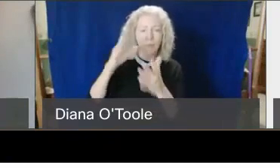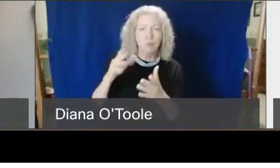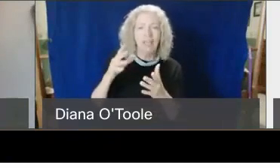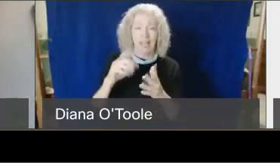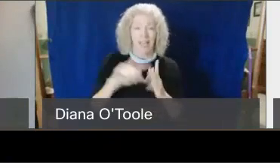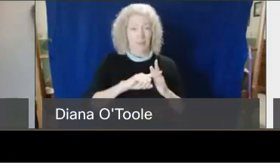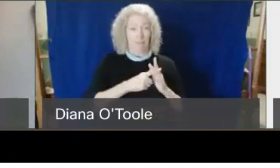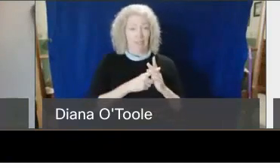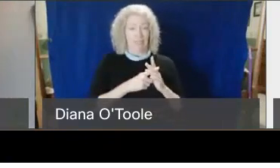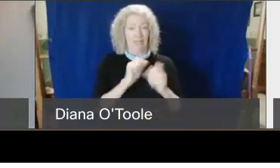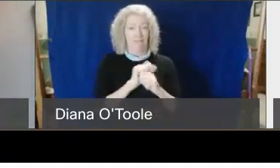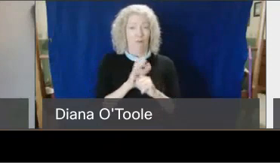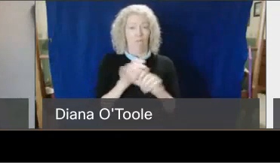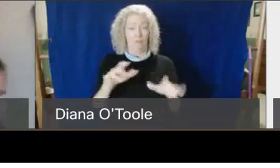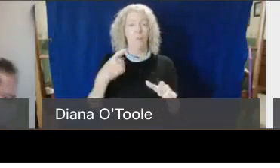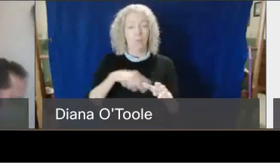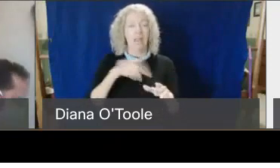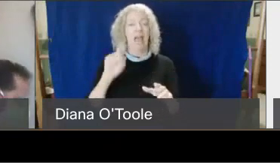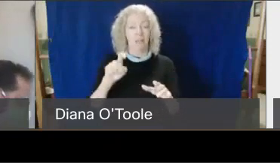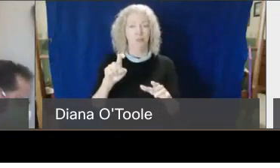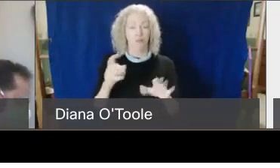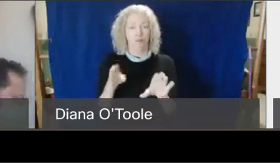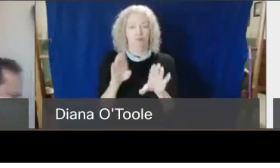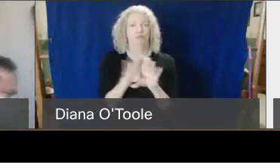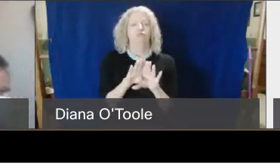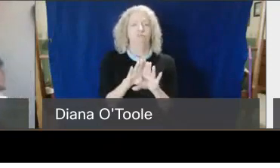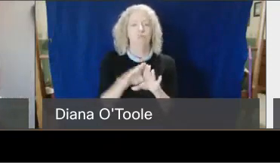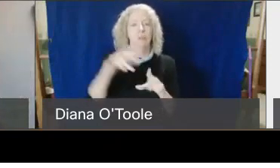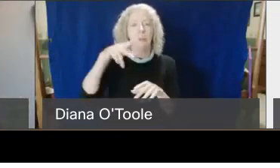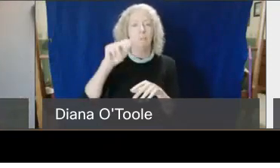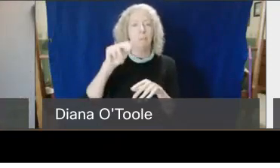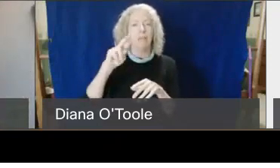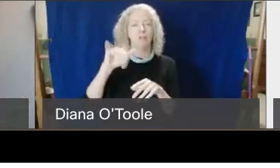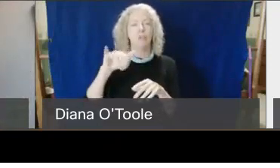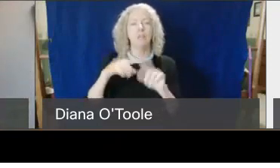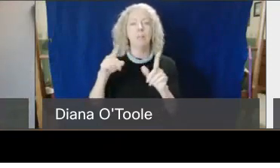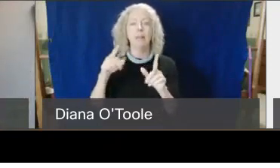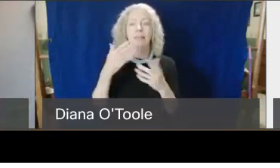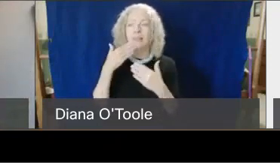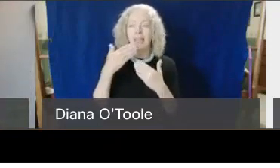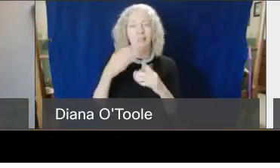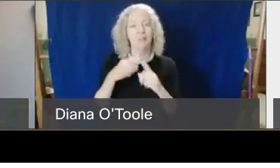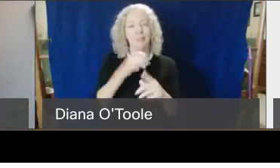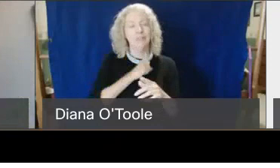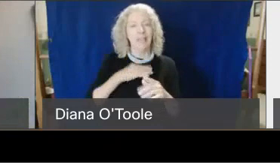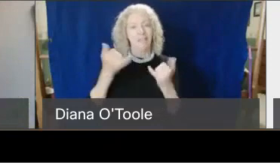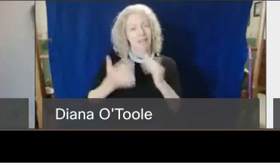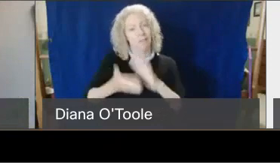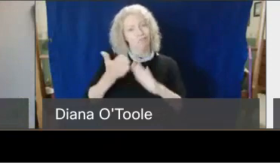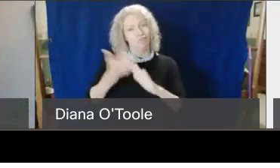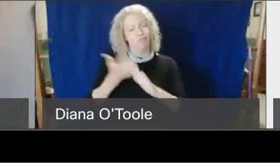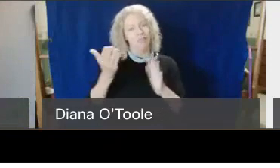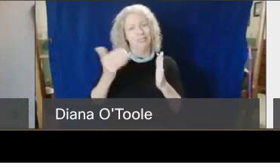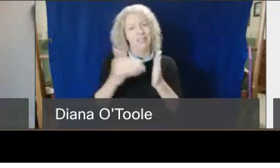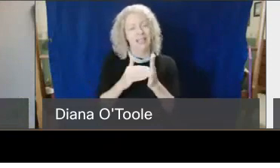the pandemic. But thanks to our staff, we got this back up and running, and we found a really